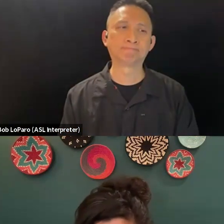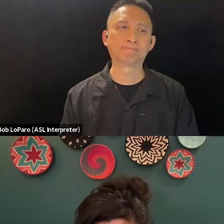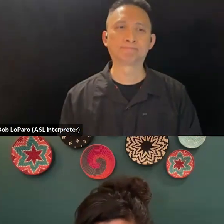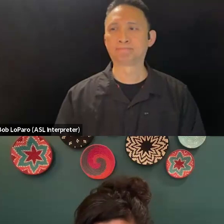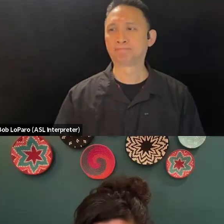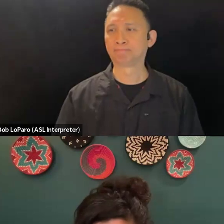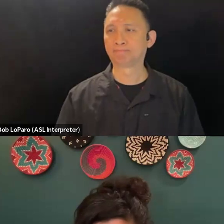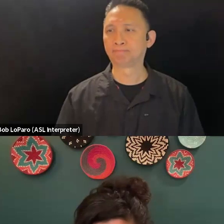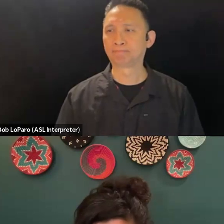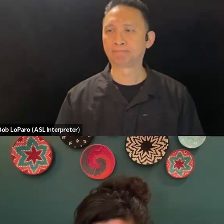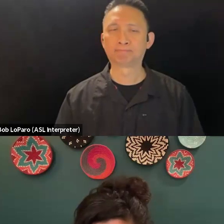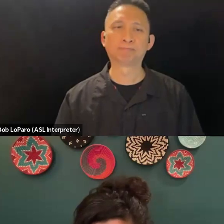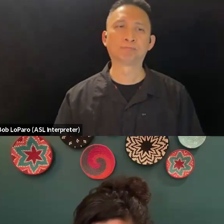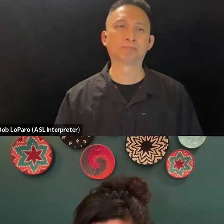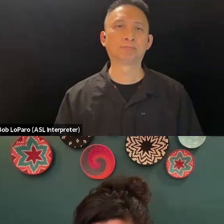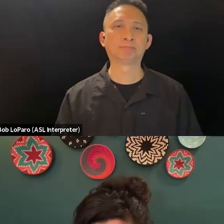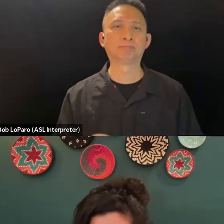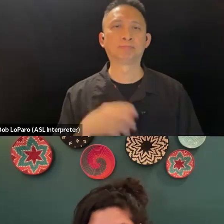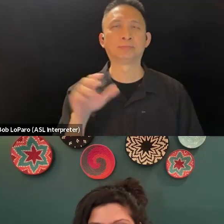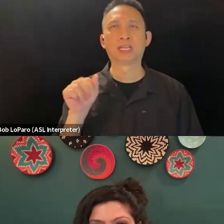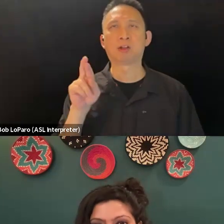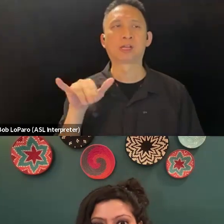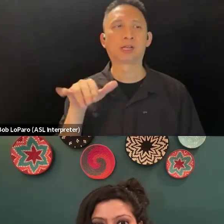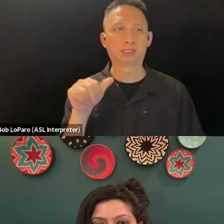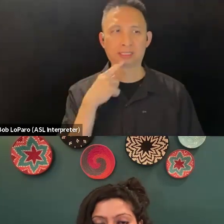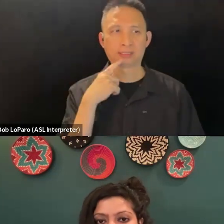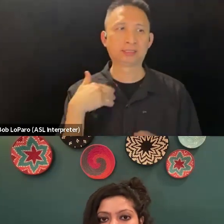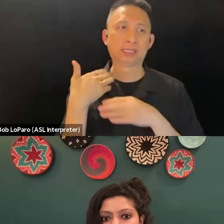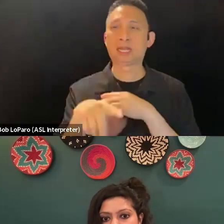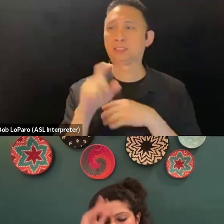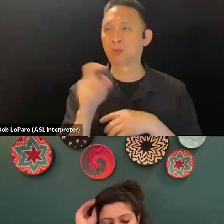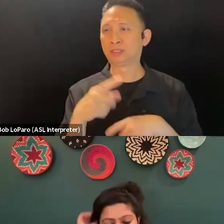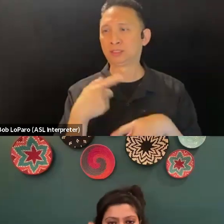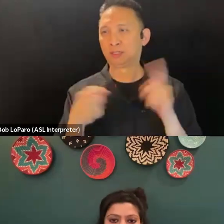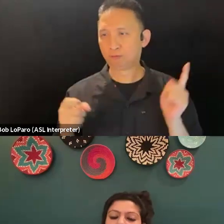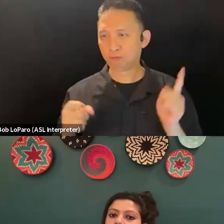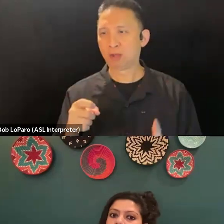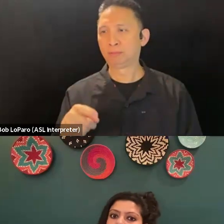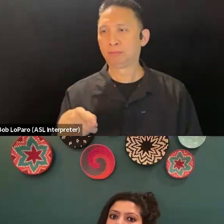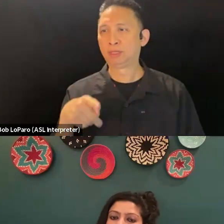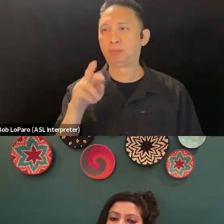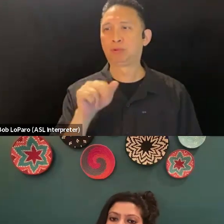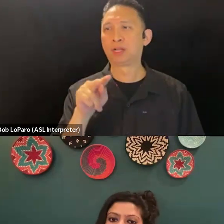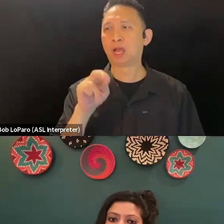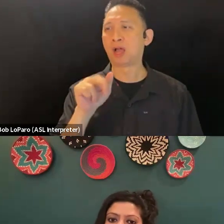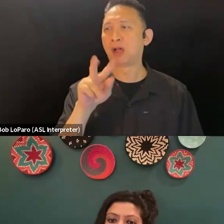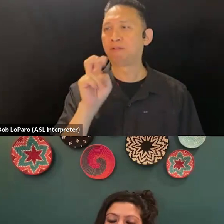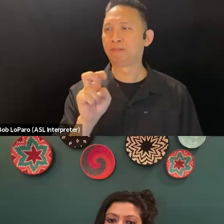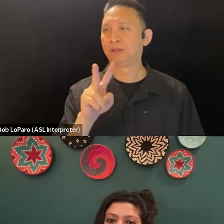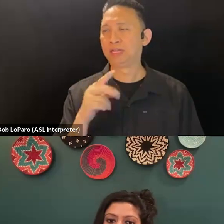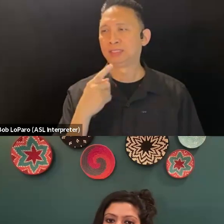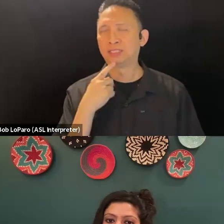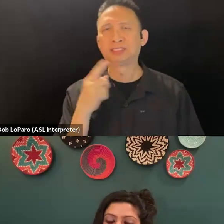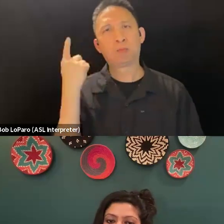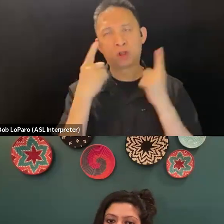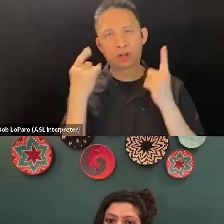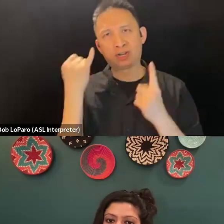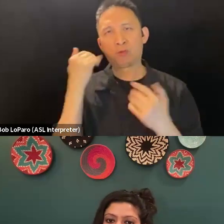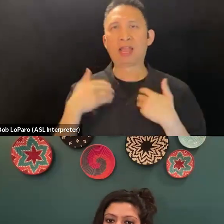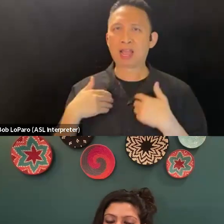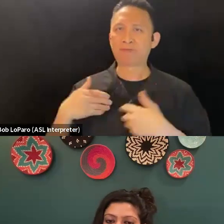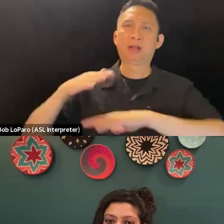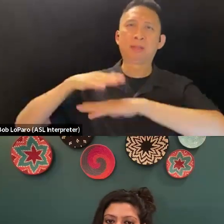really it's all great, and I think you basically take all the amazing things that happen and try and kind of bundle them up and see, okay, how do you